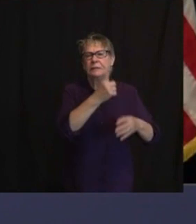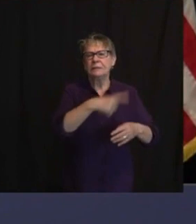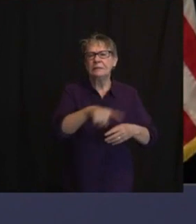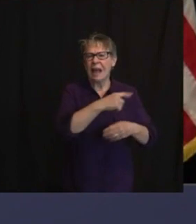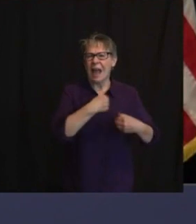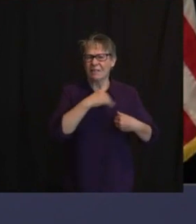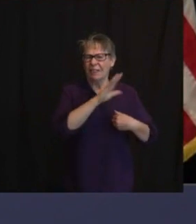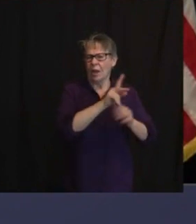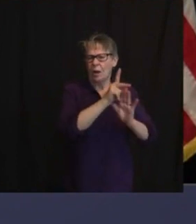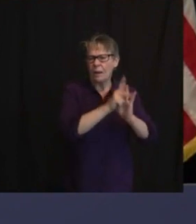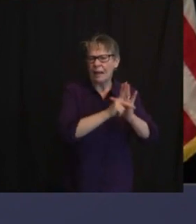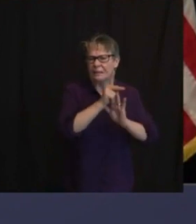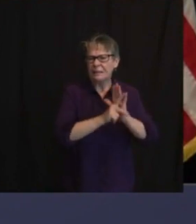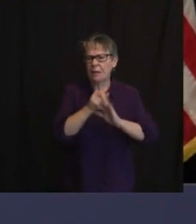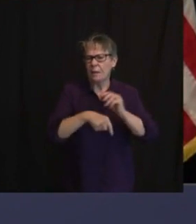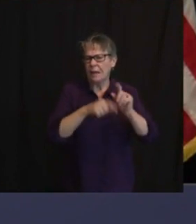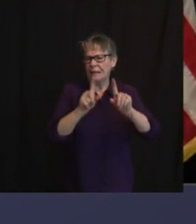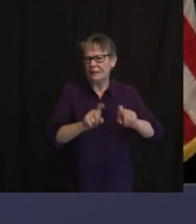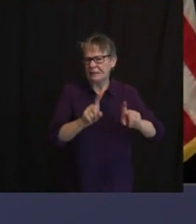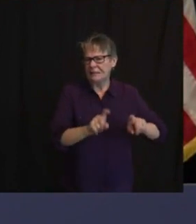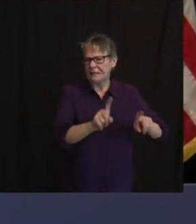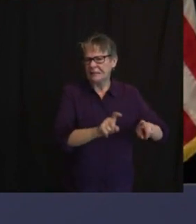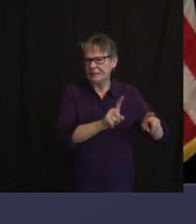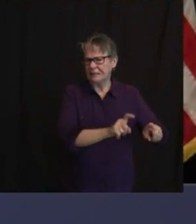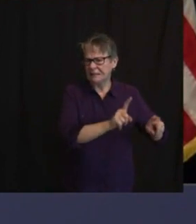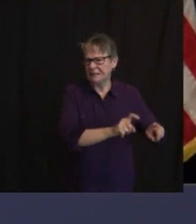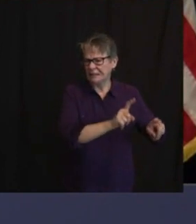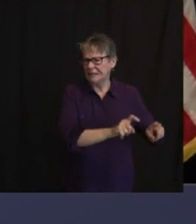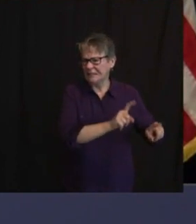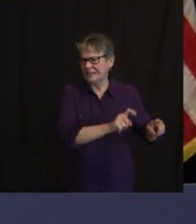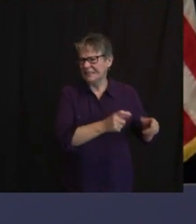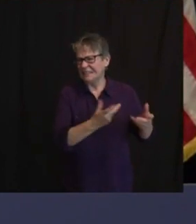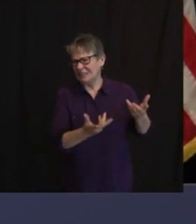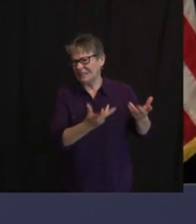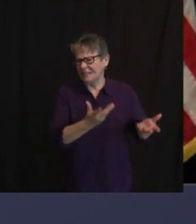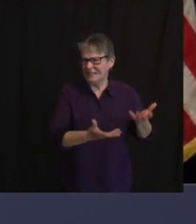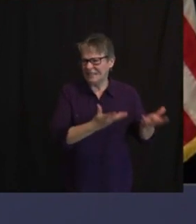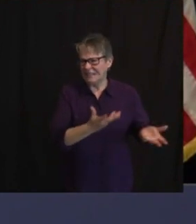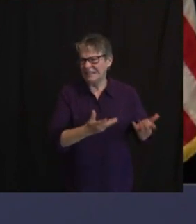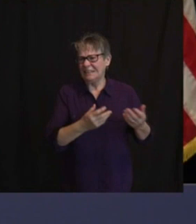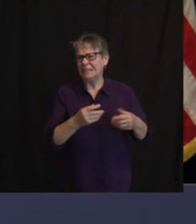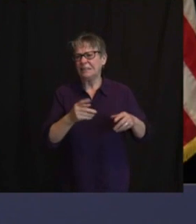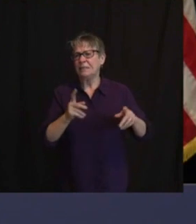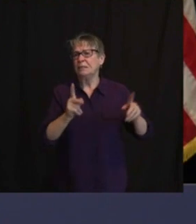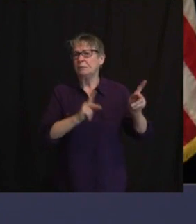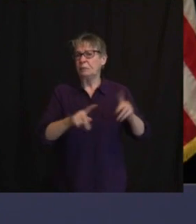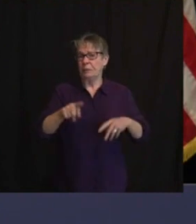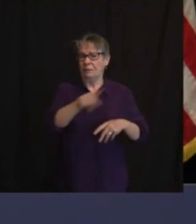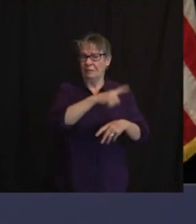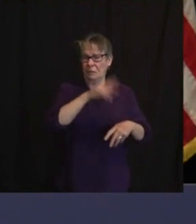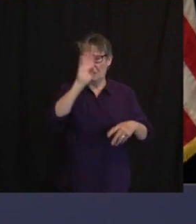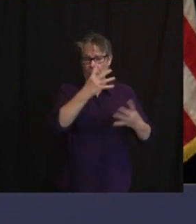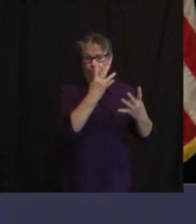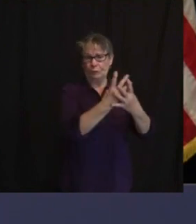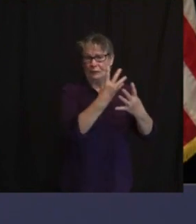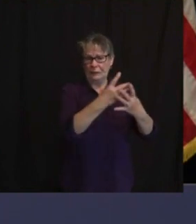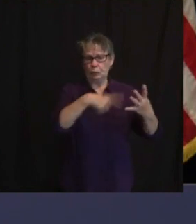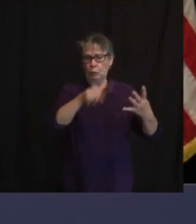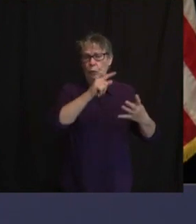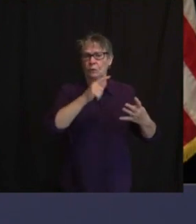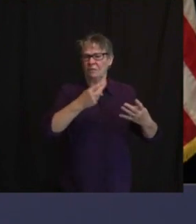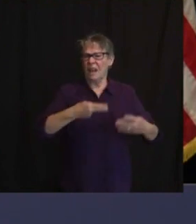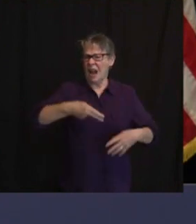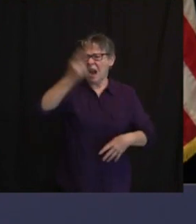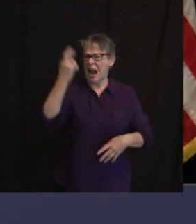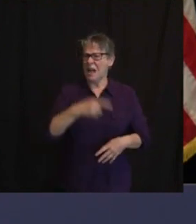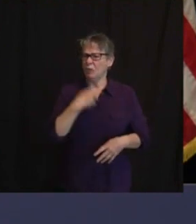give you a preview, vulnerable populations are our first priorities. Thank you for that. Sir, you're good? Please.